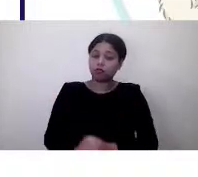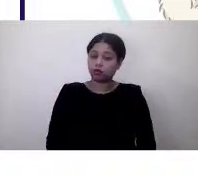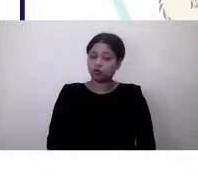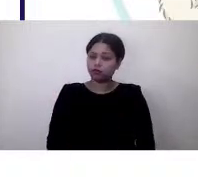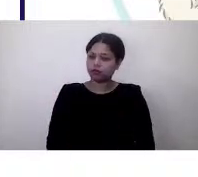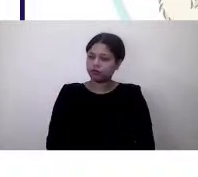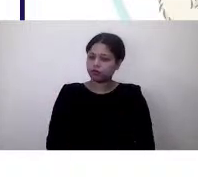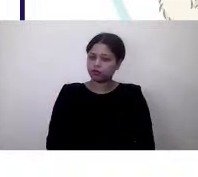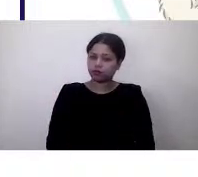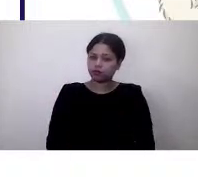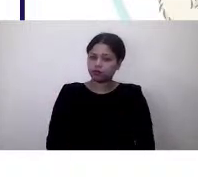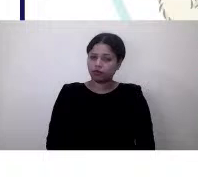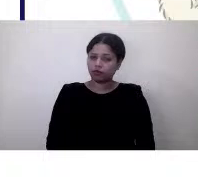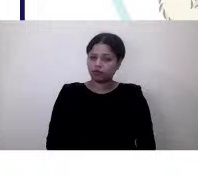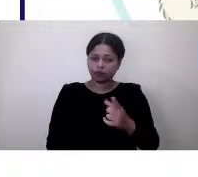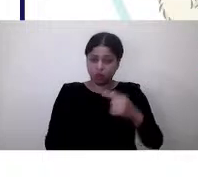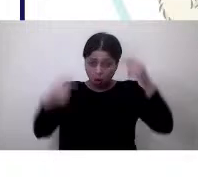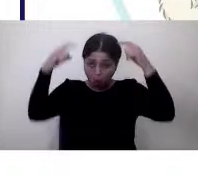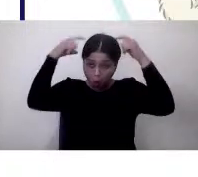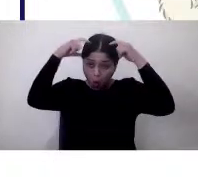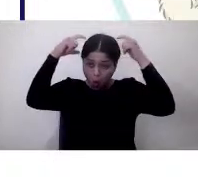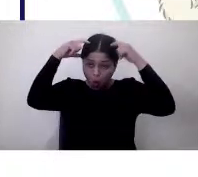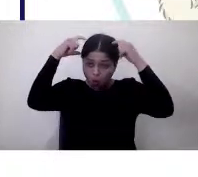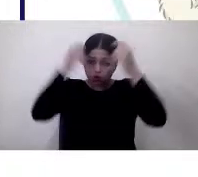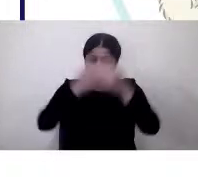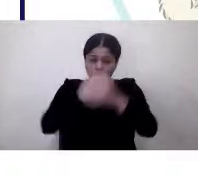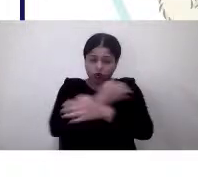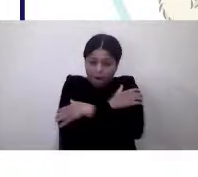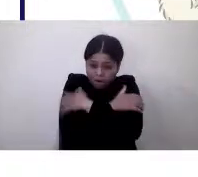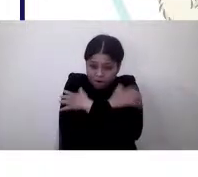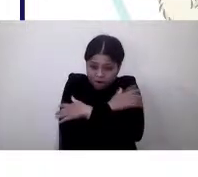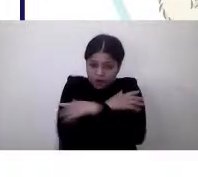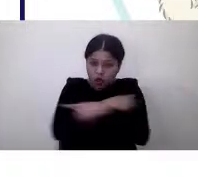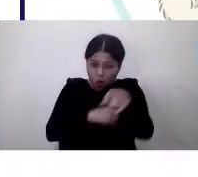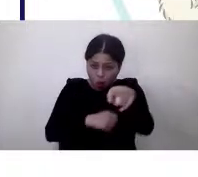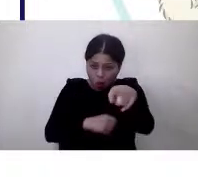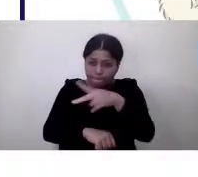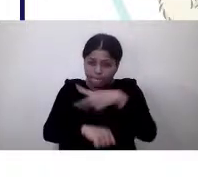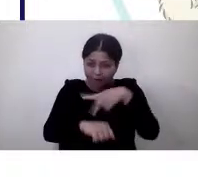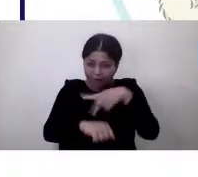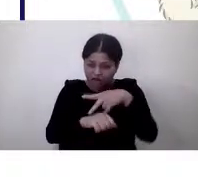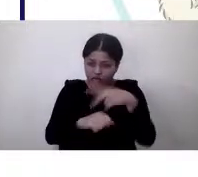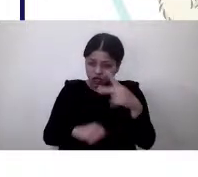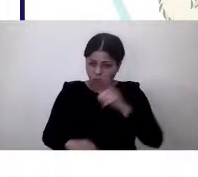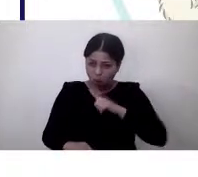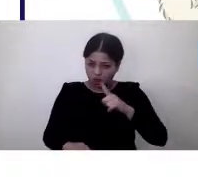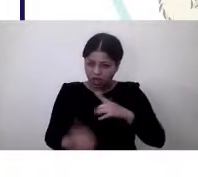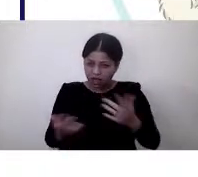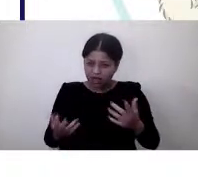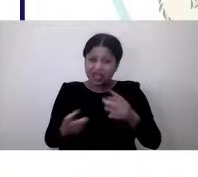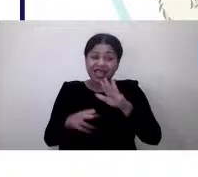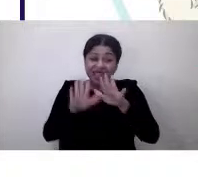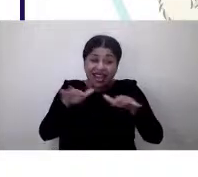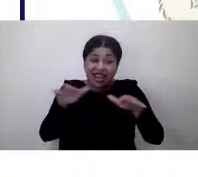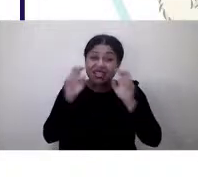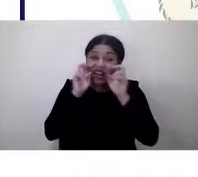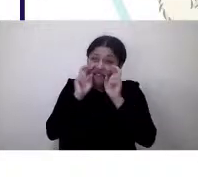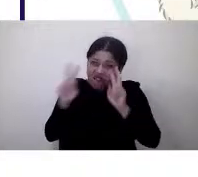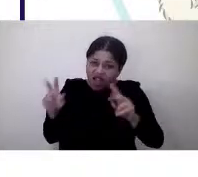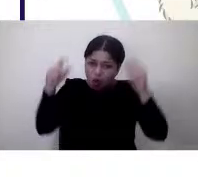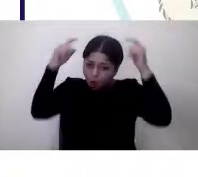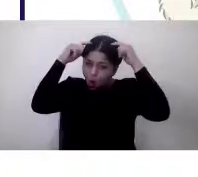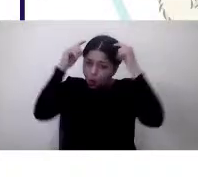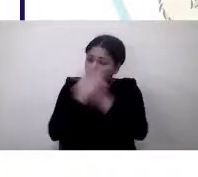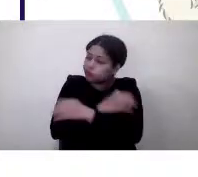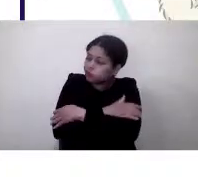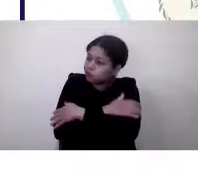your students usually see polar bears? In Egypt, where I come from, there are no polar bears, so it would be hard for